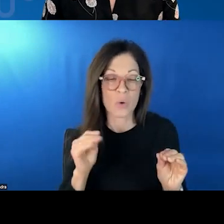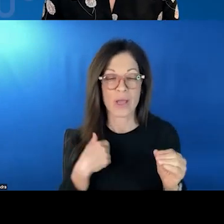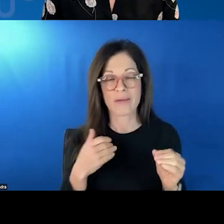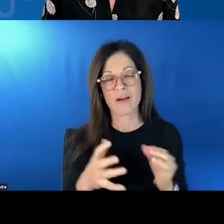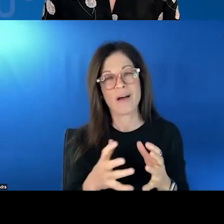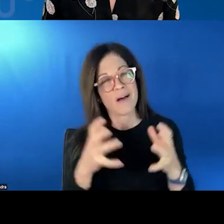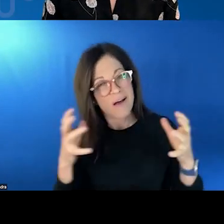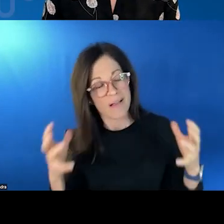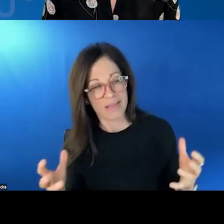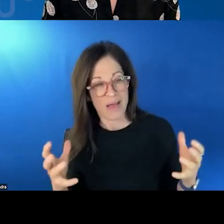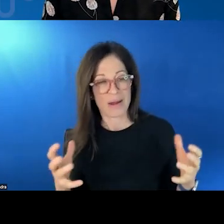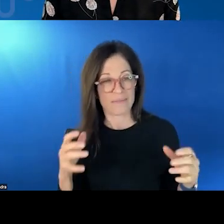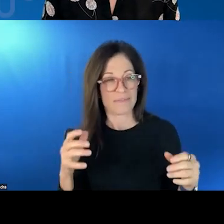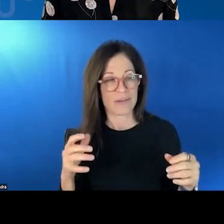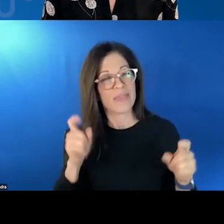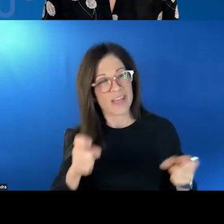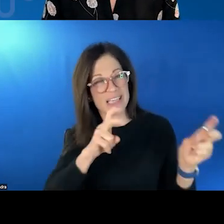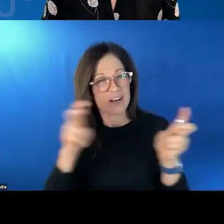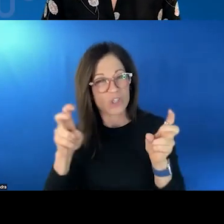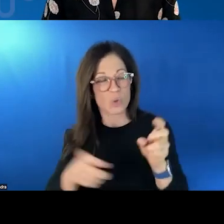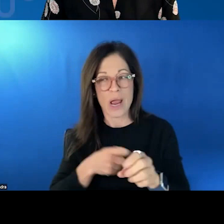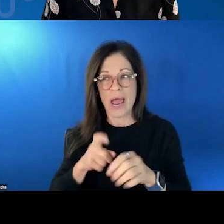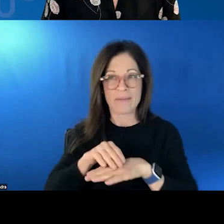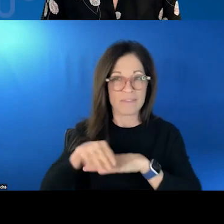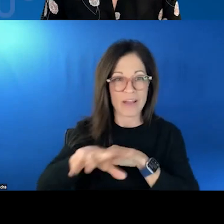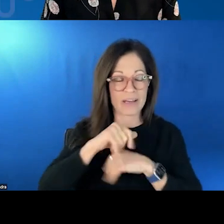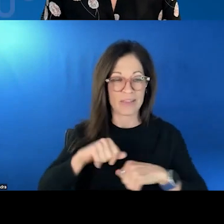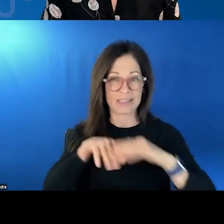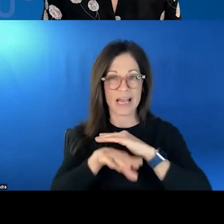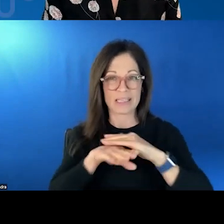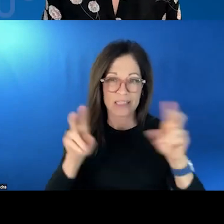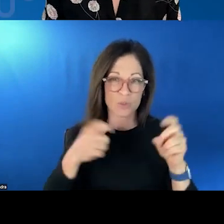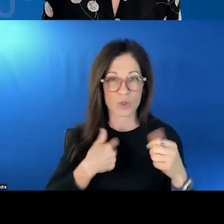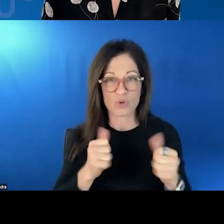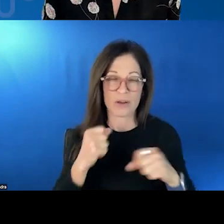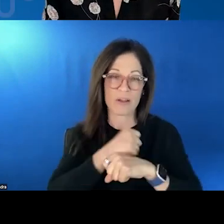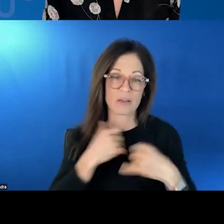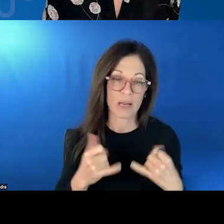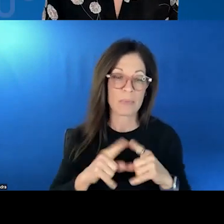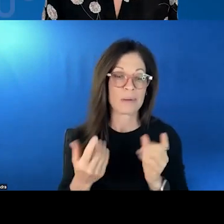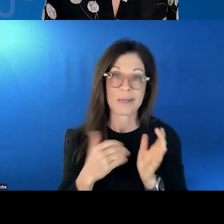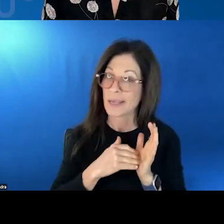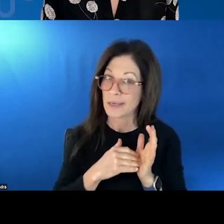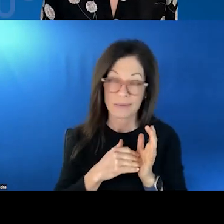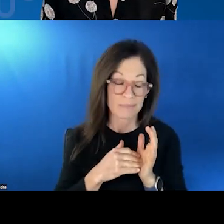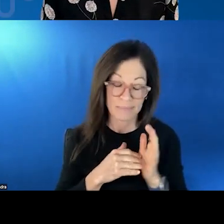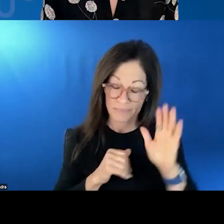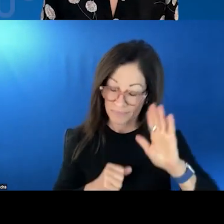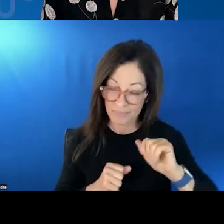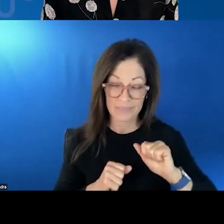these issues have contributed to the access issues we're trying to combat today. So, but again, not